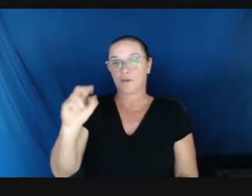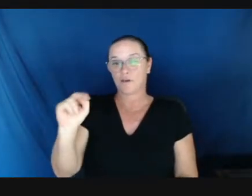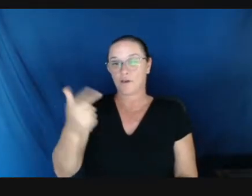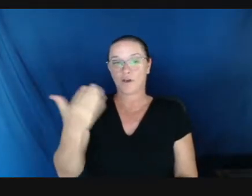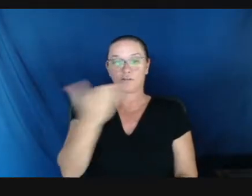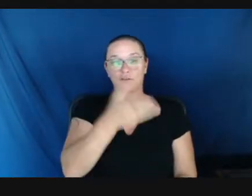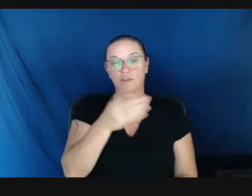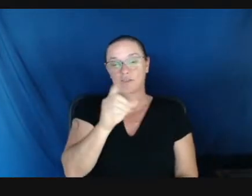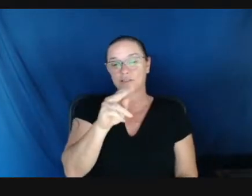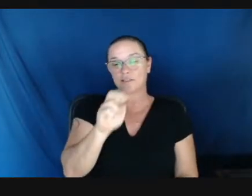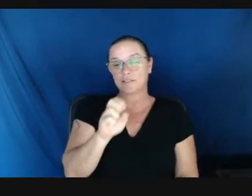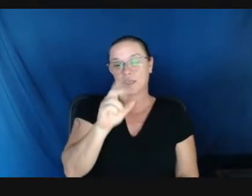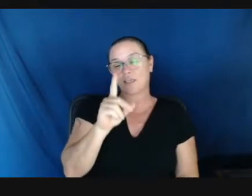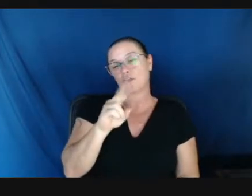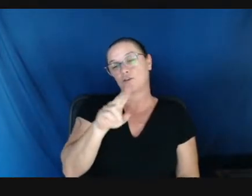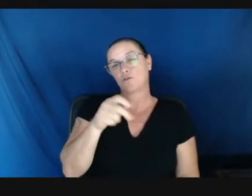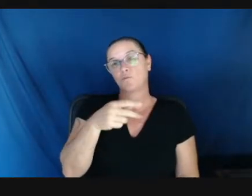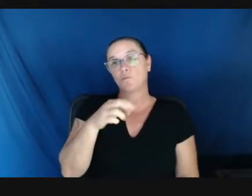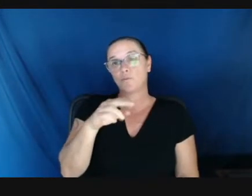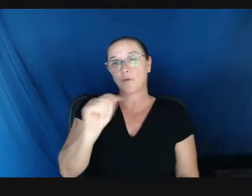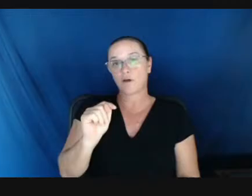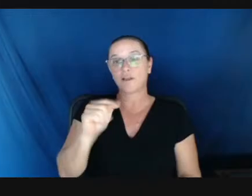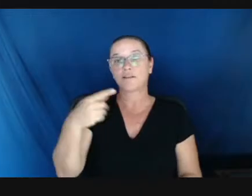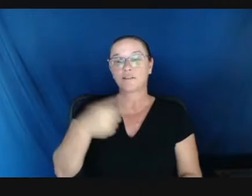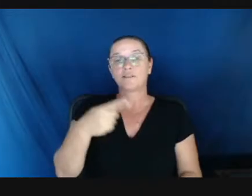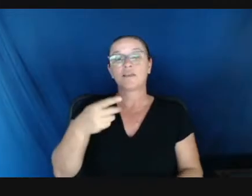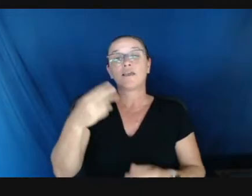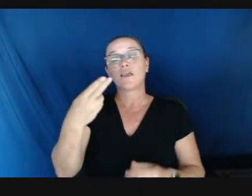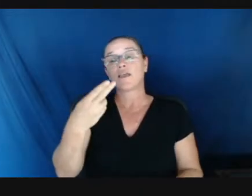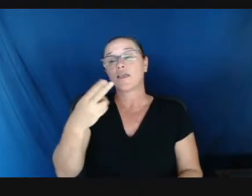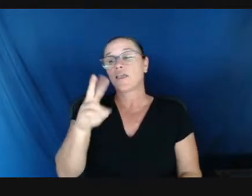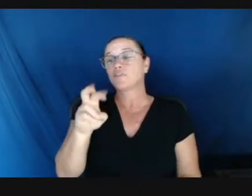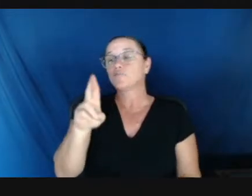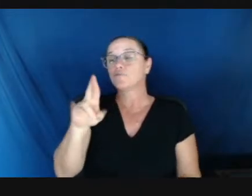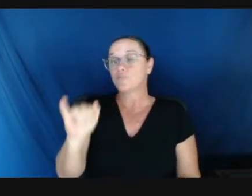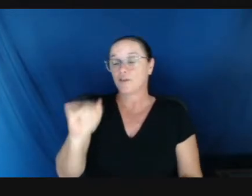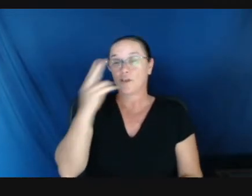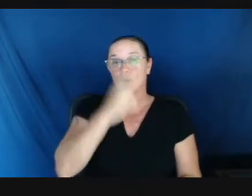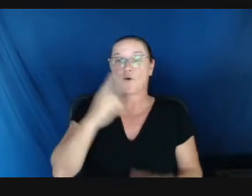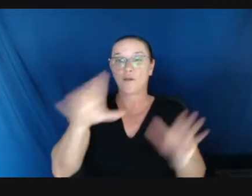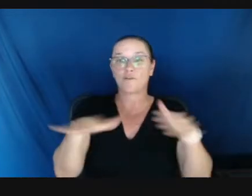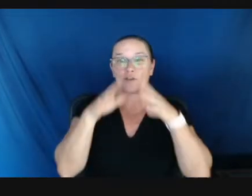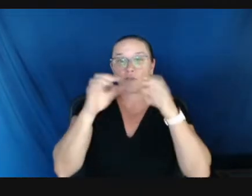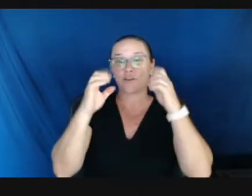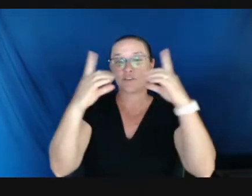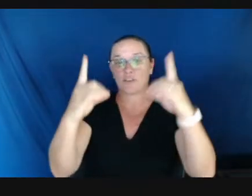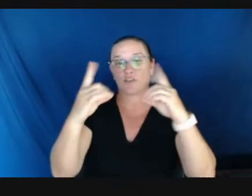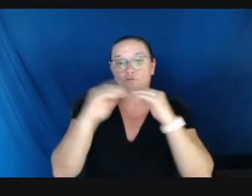Hawaiian Volcano Education and Resilience Institute. Today's Thursday, May 1st, 2025.